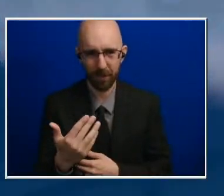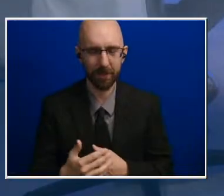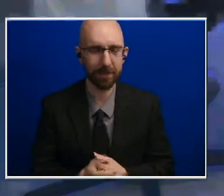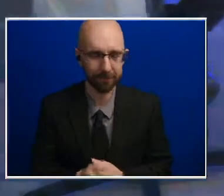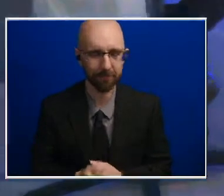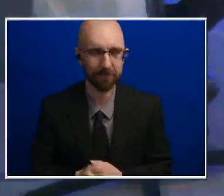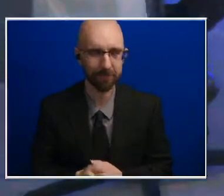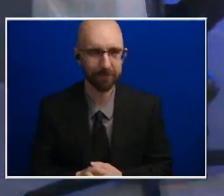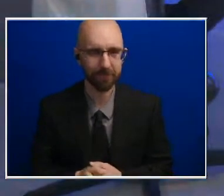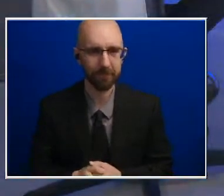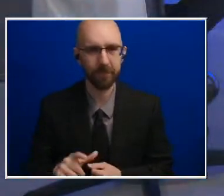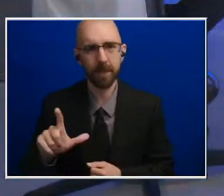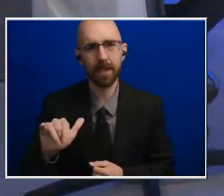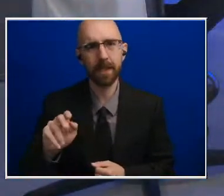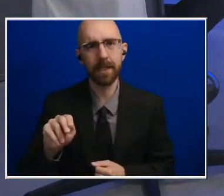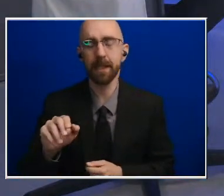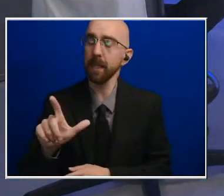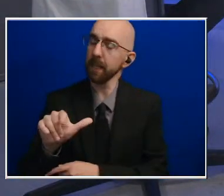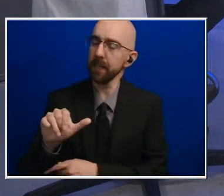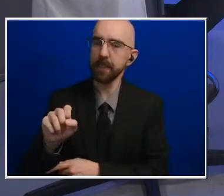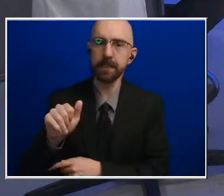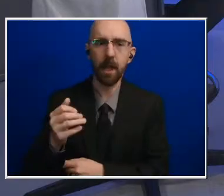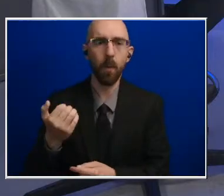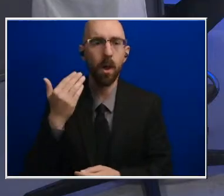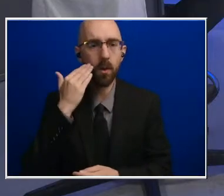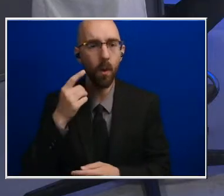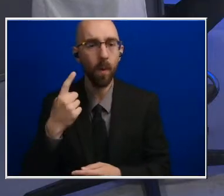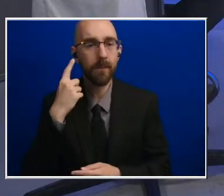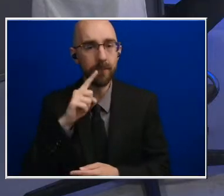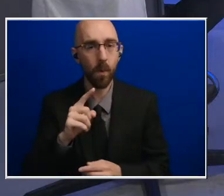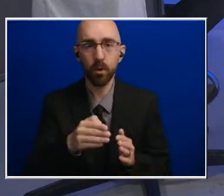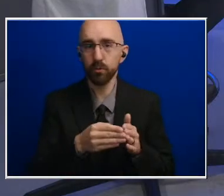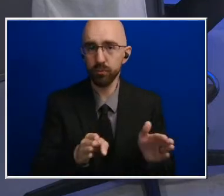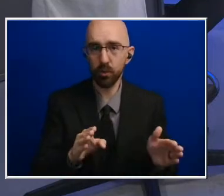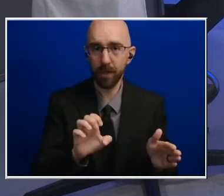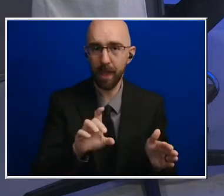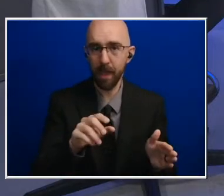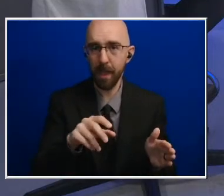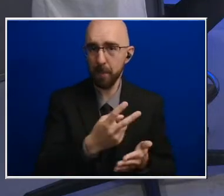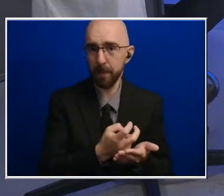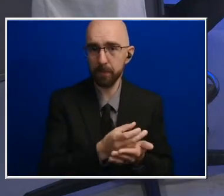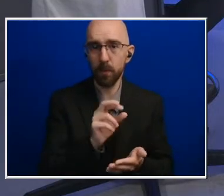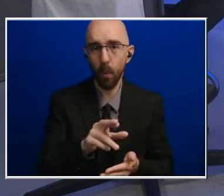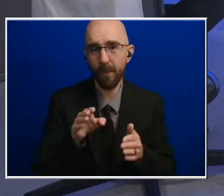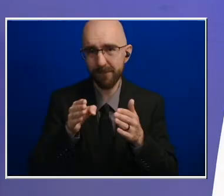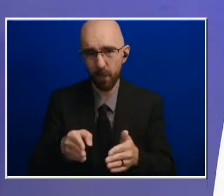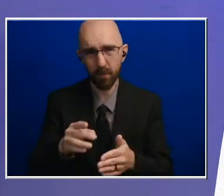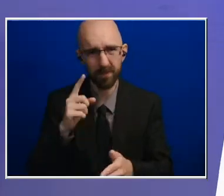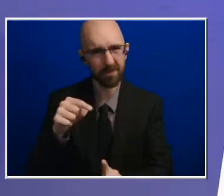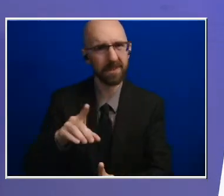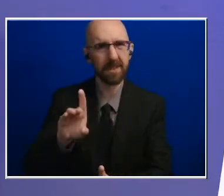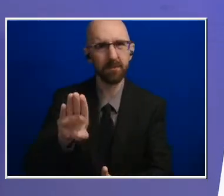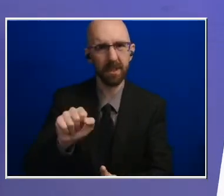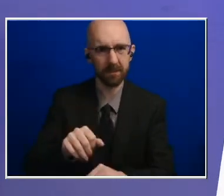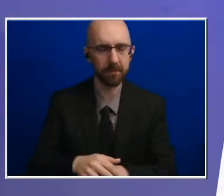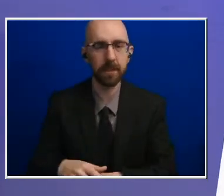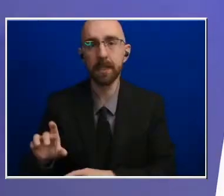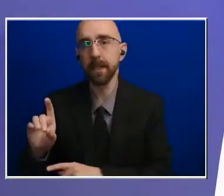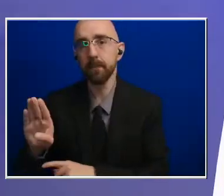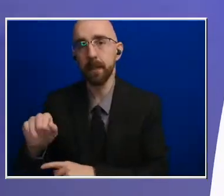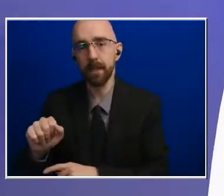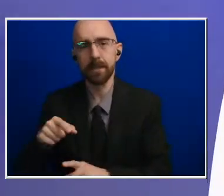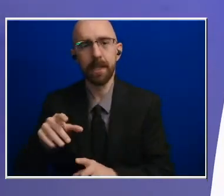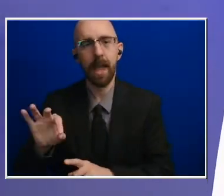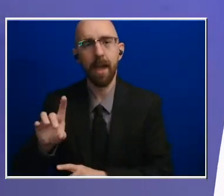Lisa wants to know, is DBS only for generalized epilepsy or focal as well? So deep brain stimulation is FDA approved to